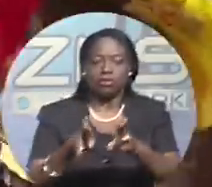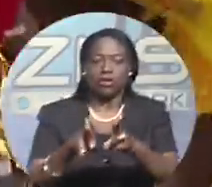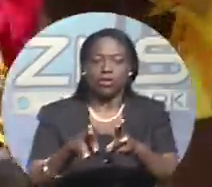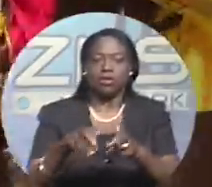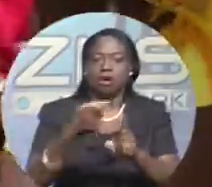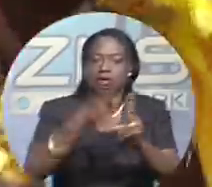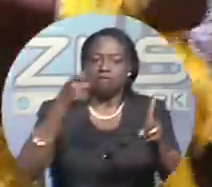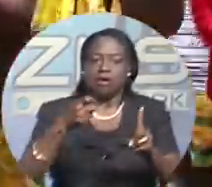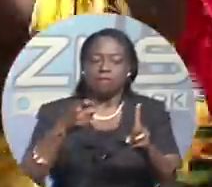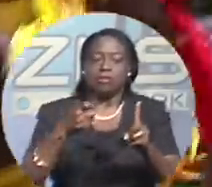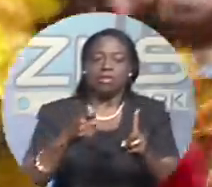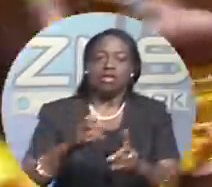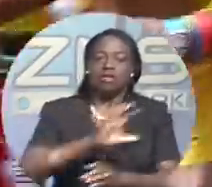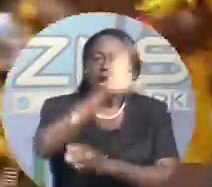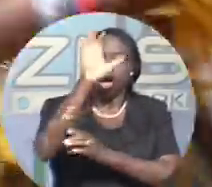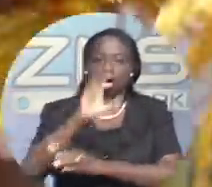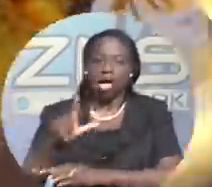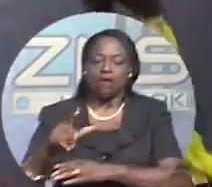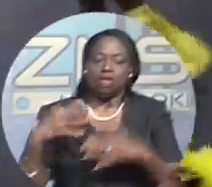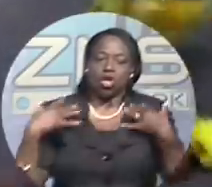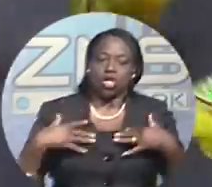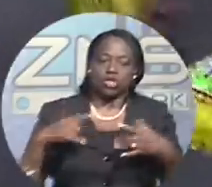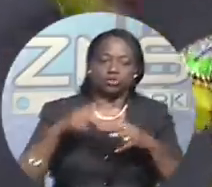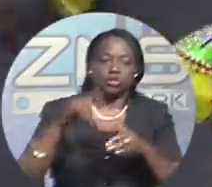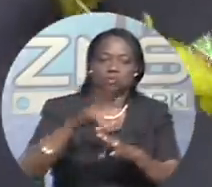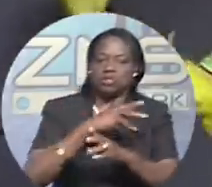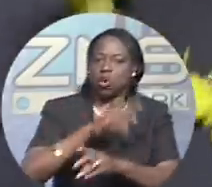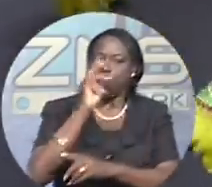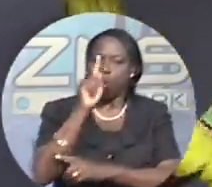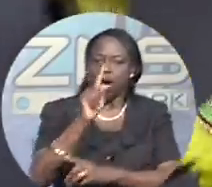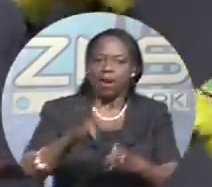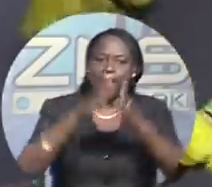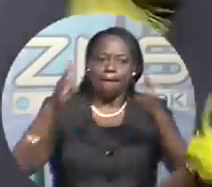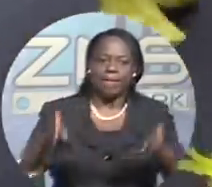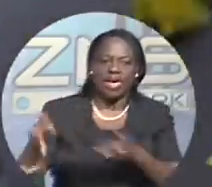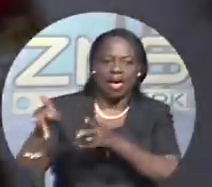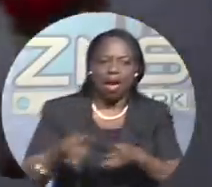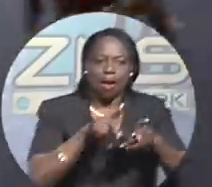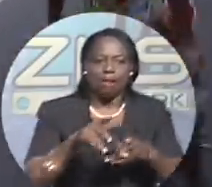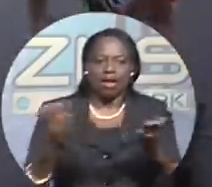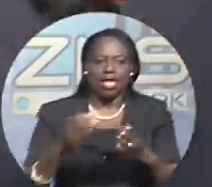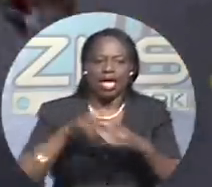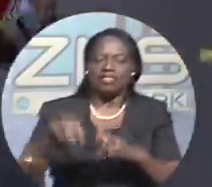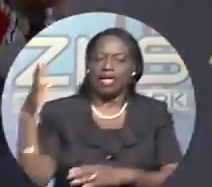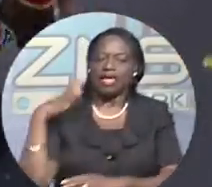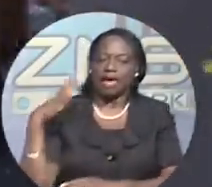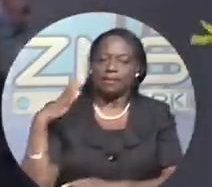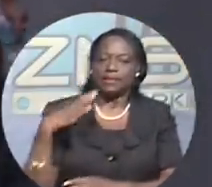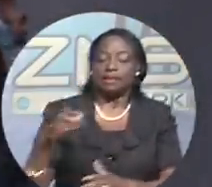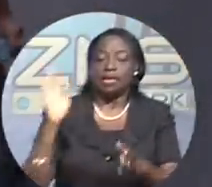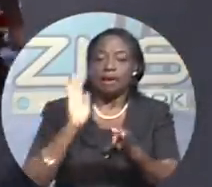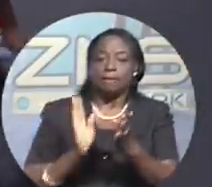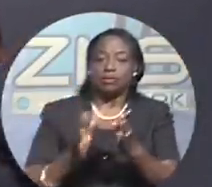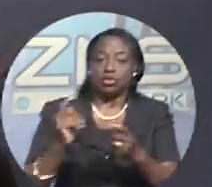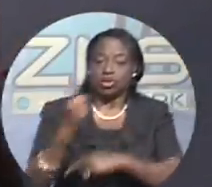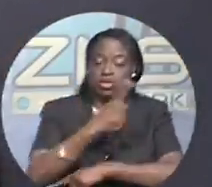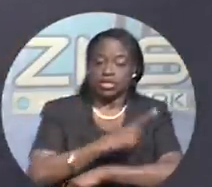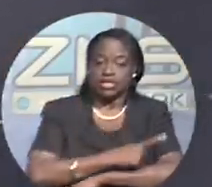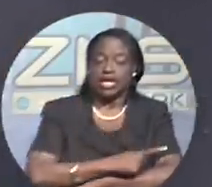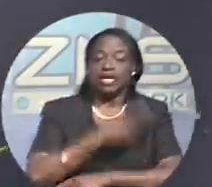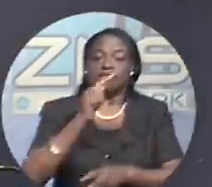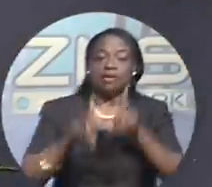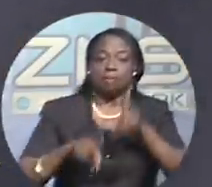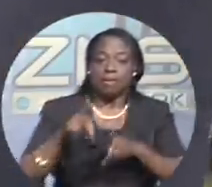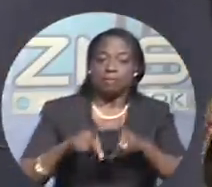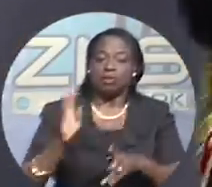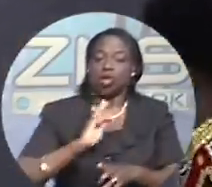costumes to the pulsating music, it was one big party here in the capital. Based on today's showing, the spectators we spoke to